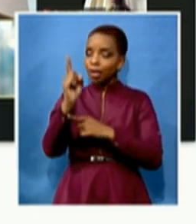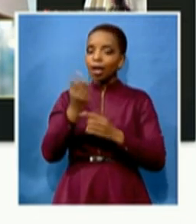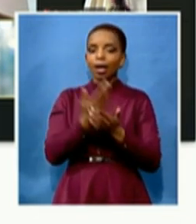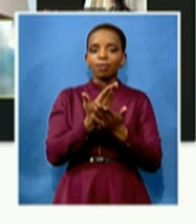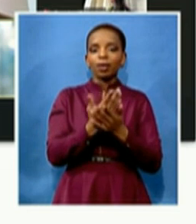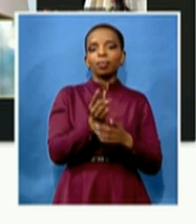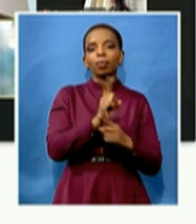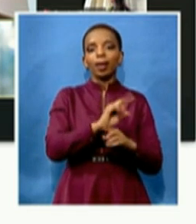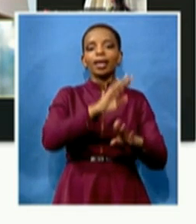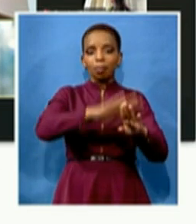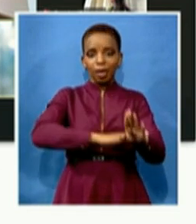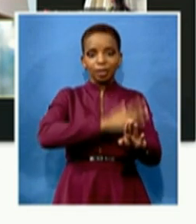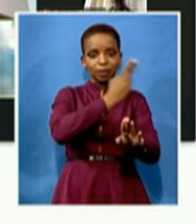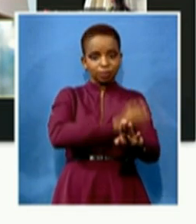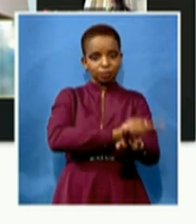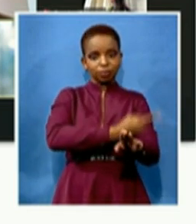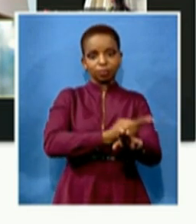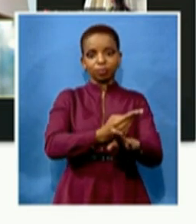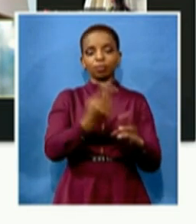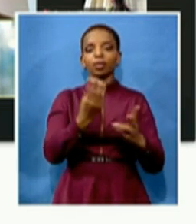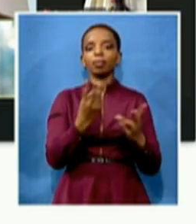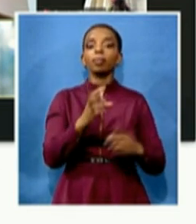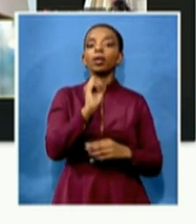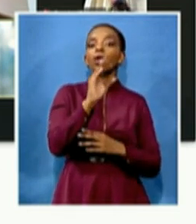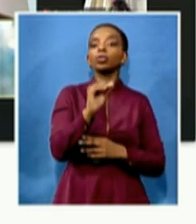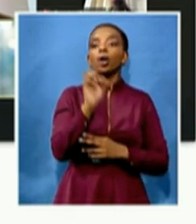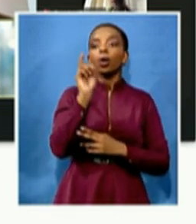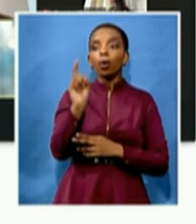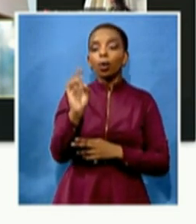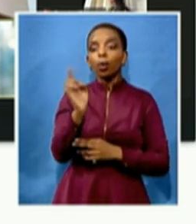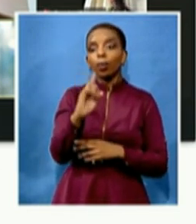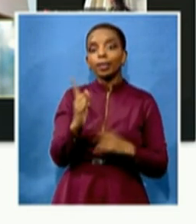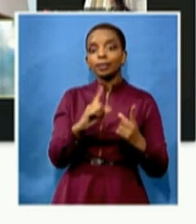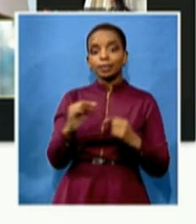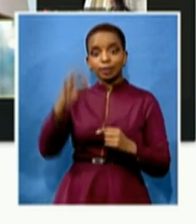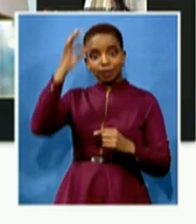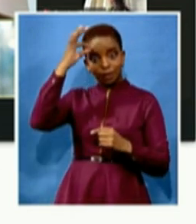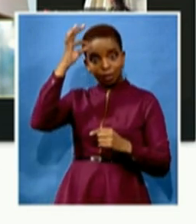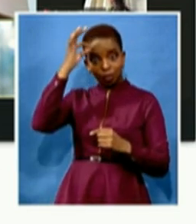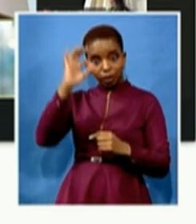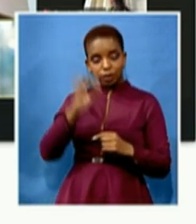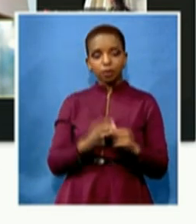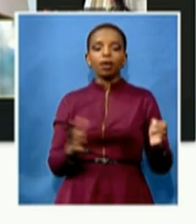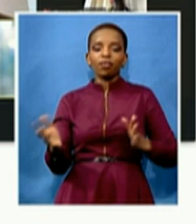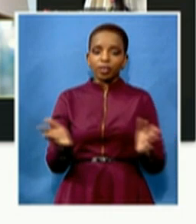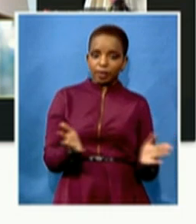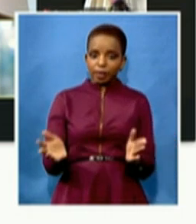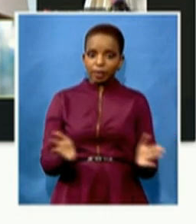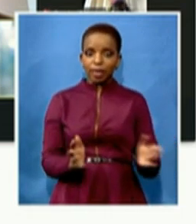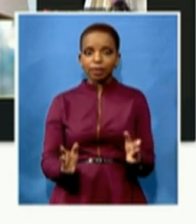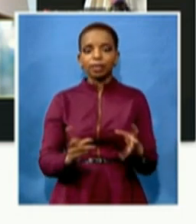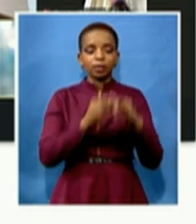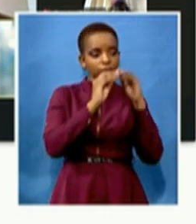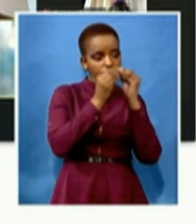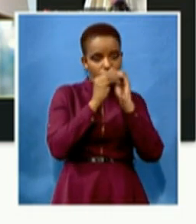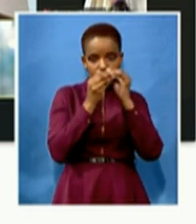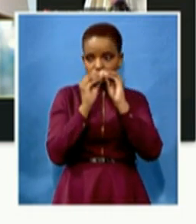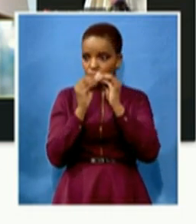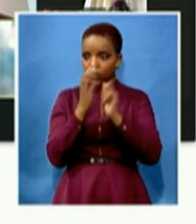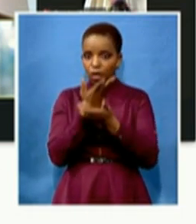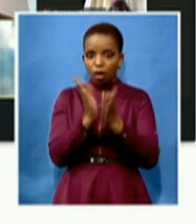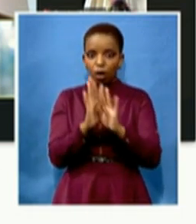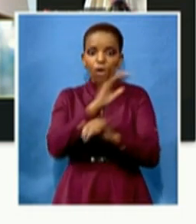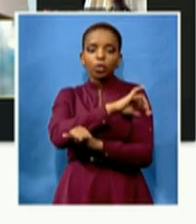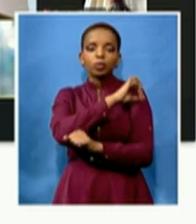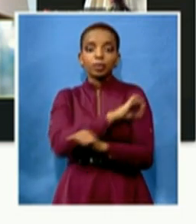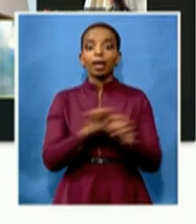up and facilitate field hospitals is incredibly important, because lack of hospitalization also has a significant impact